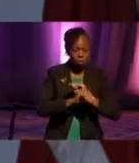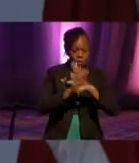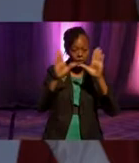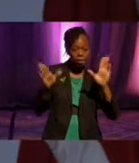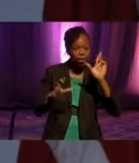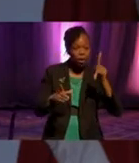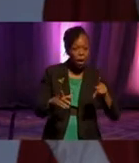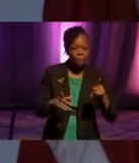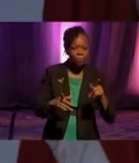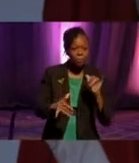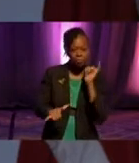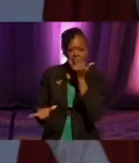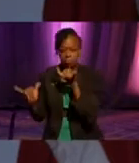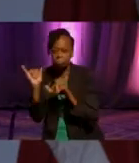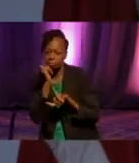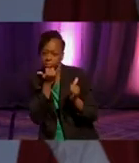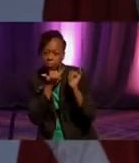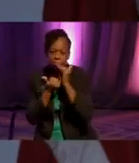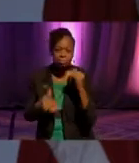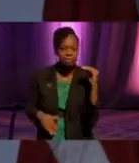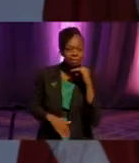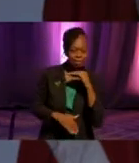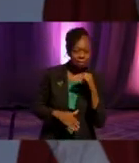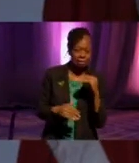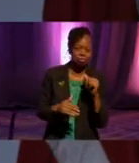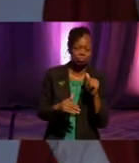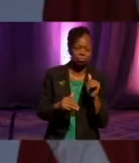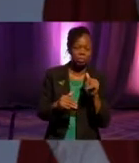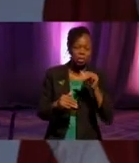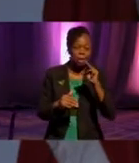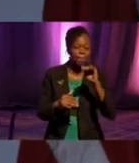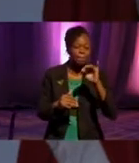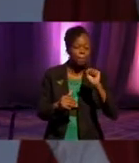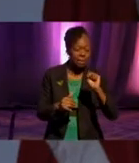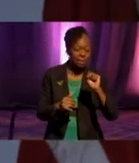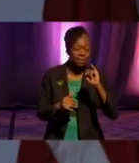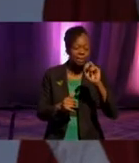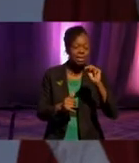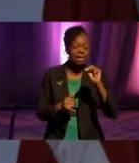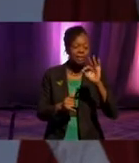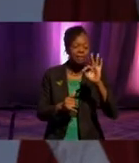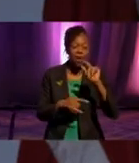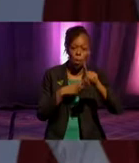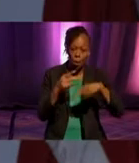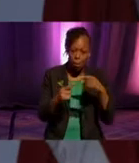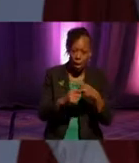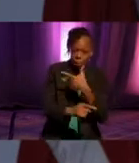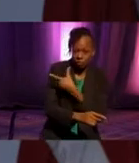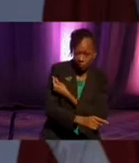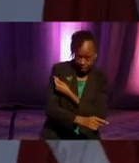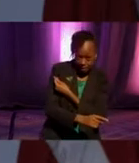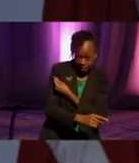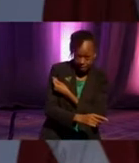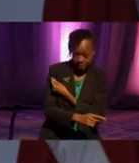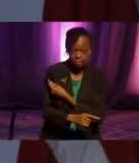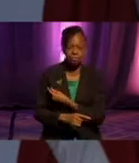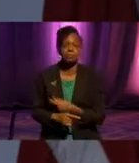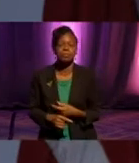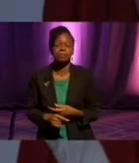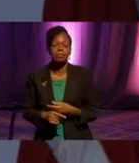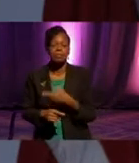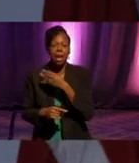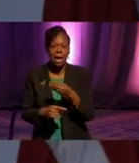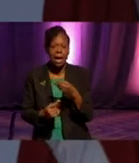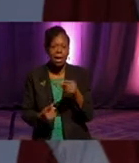up misinformation about vaccines, especially for women who are pregnant and want to